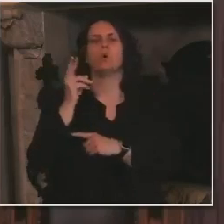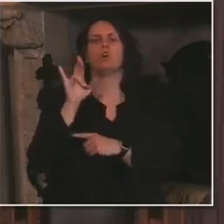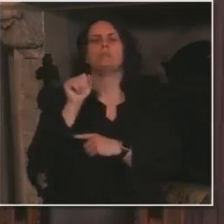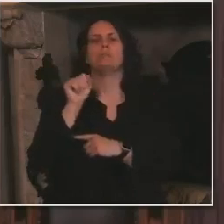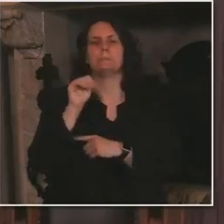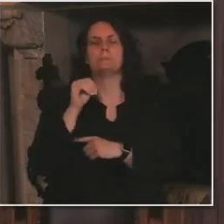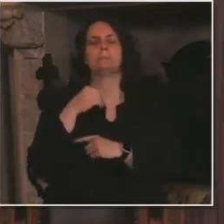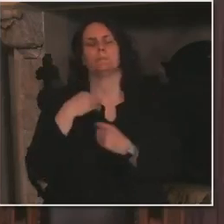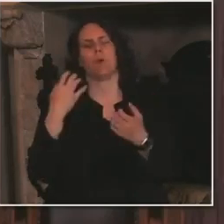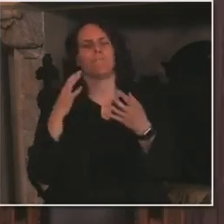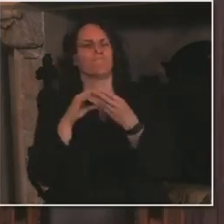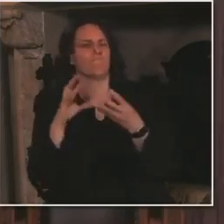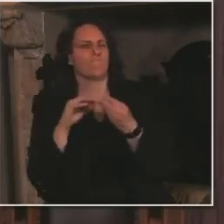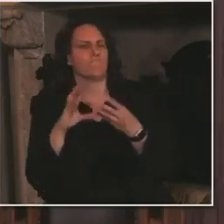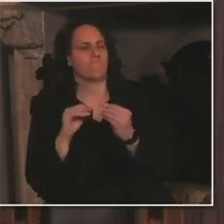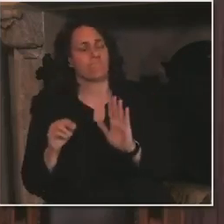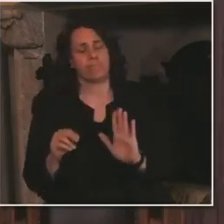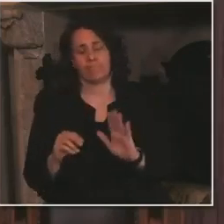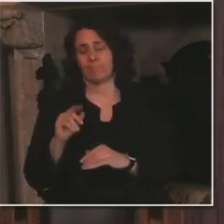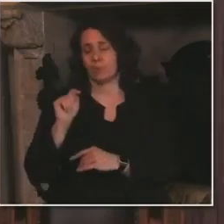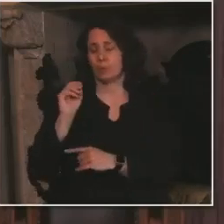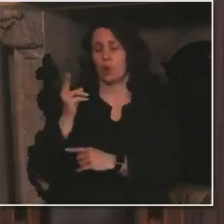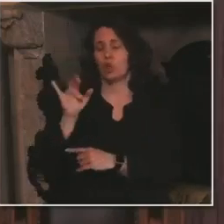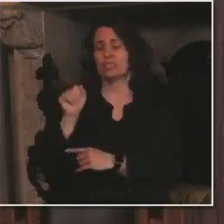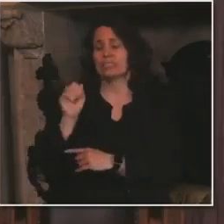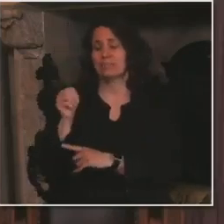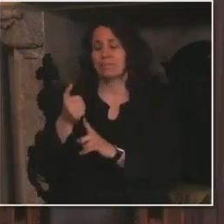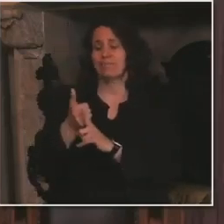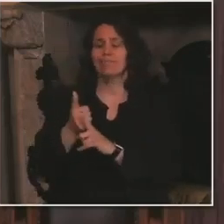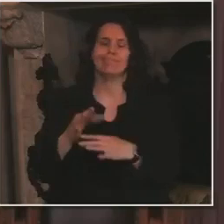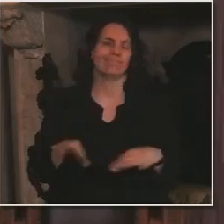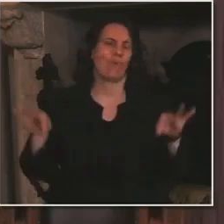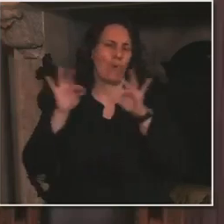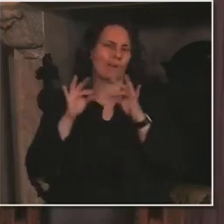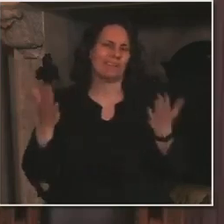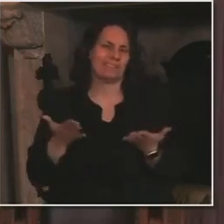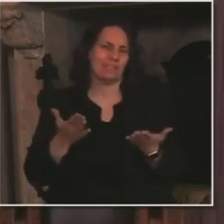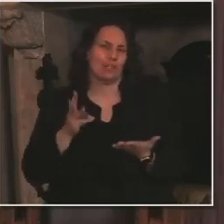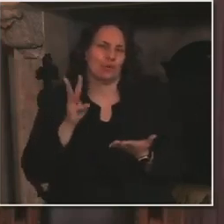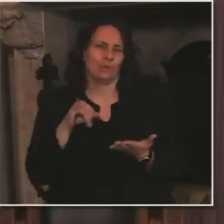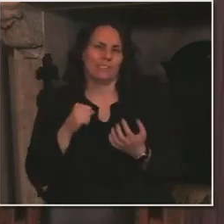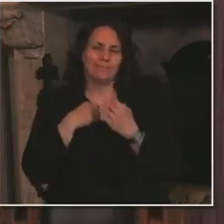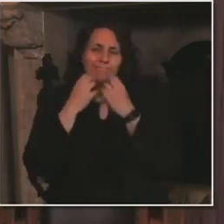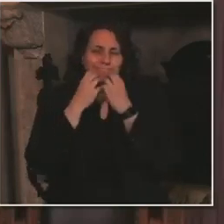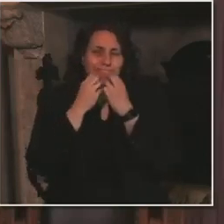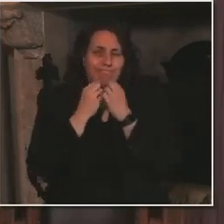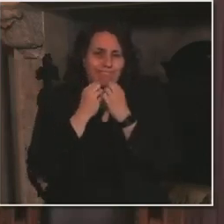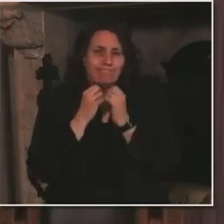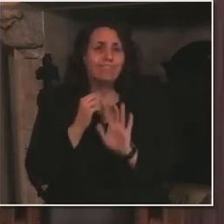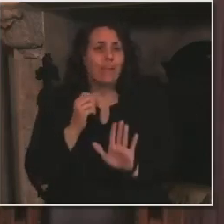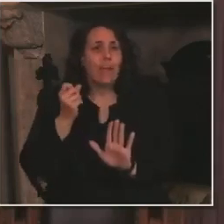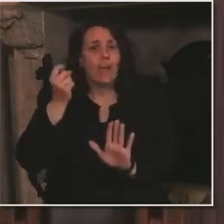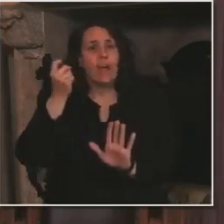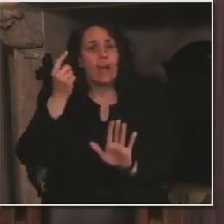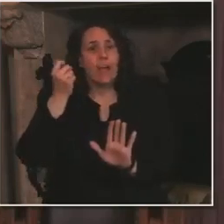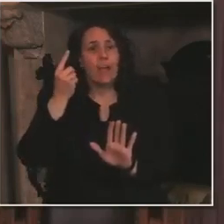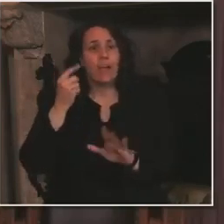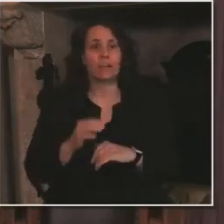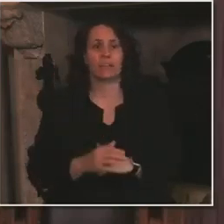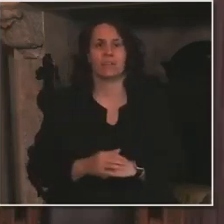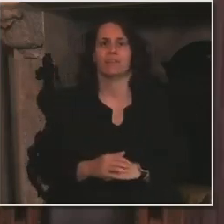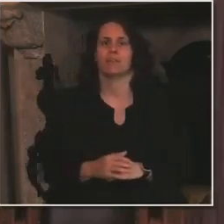But the work we're doing now is what's going to get us to a place where we can have a more robust